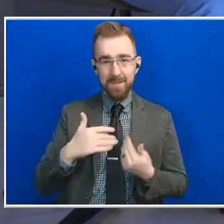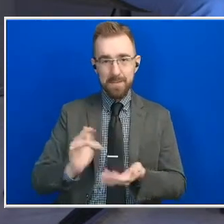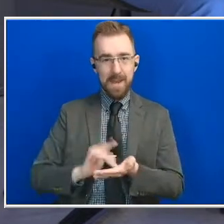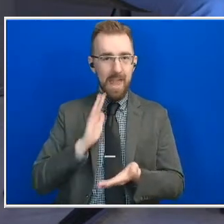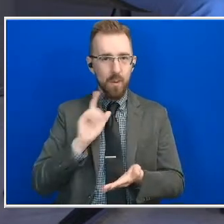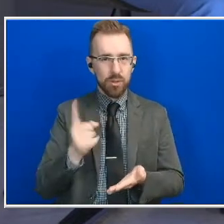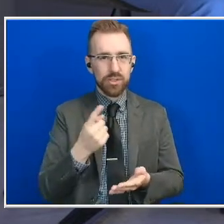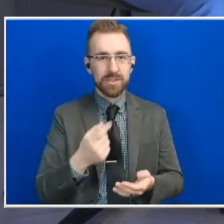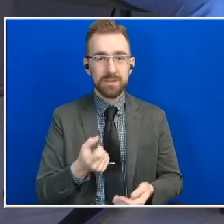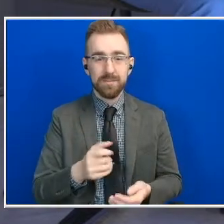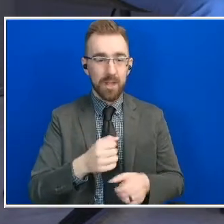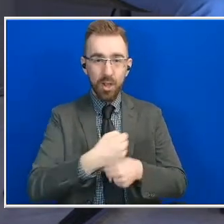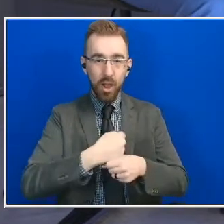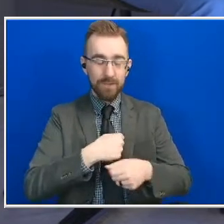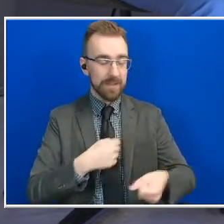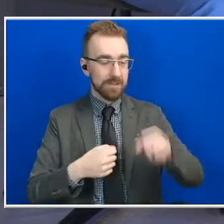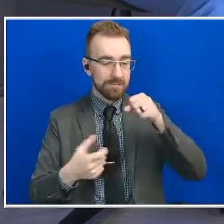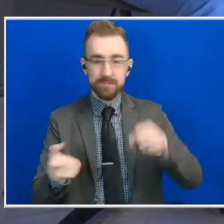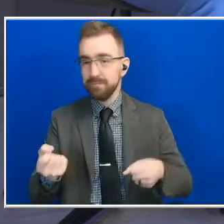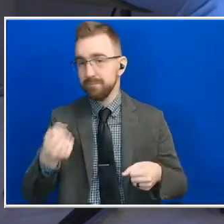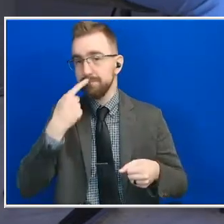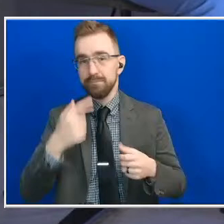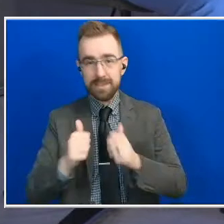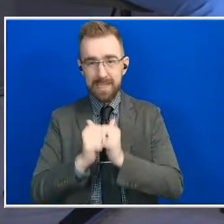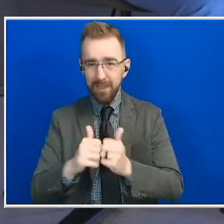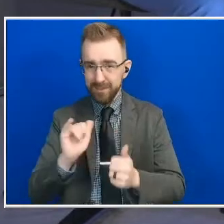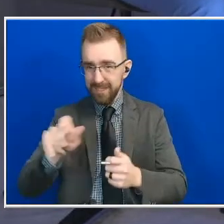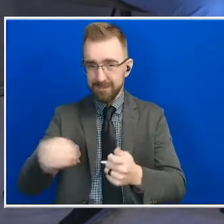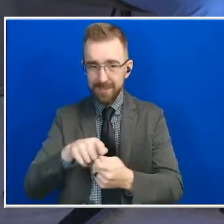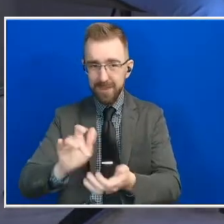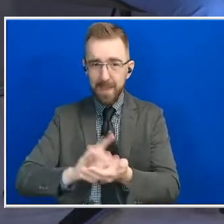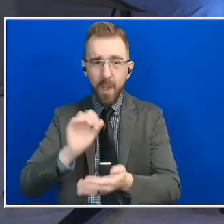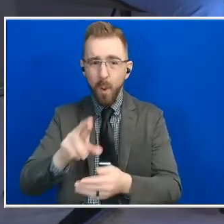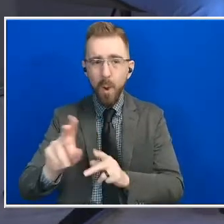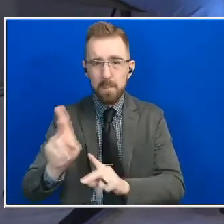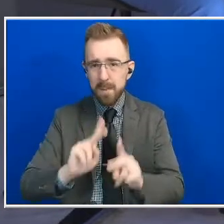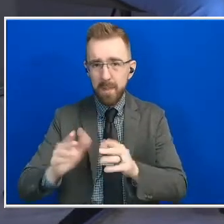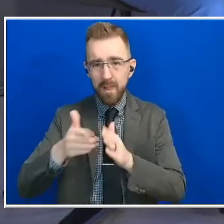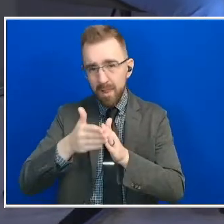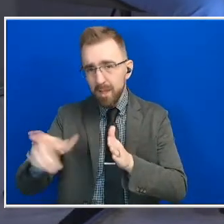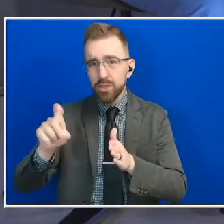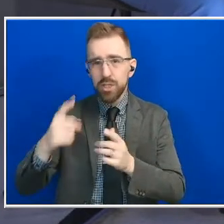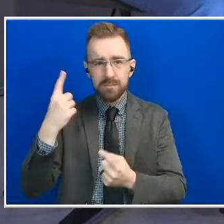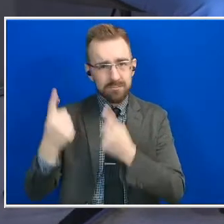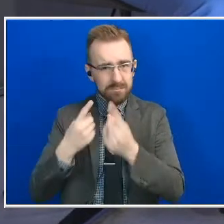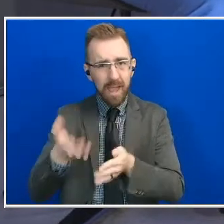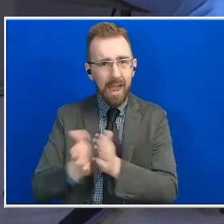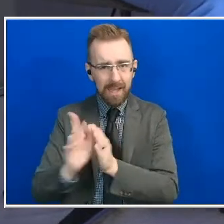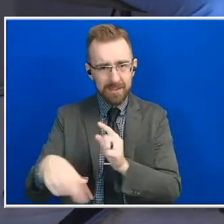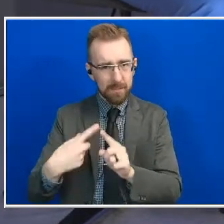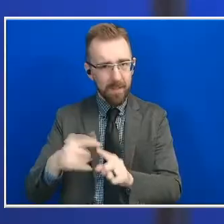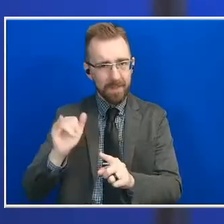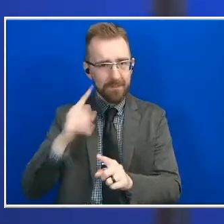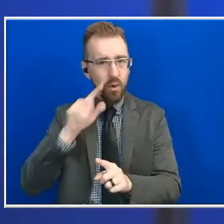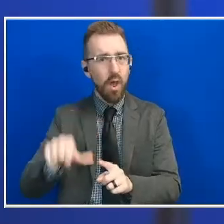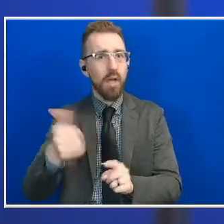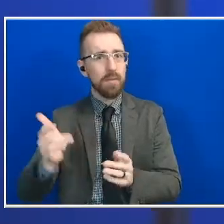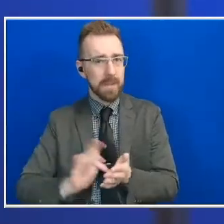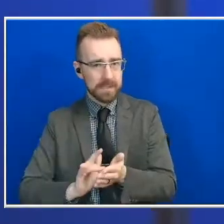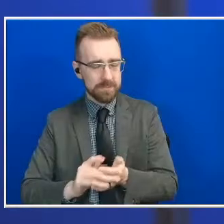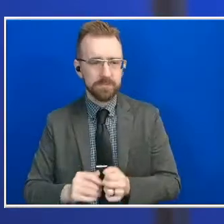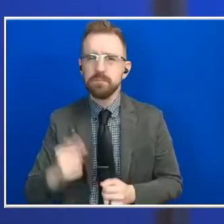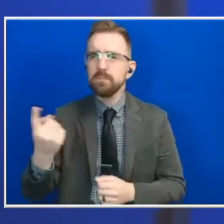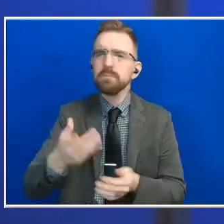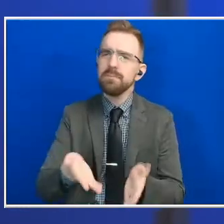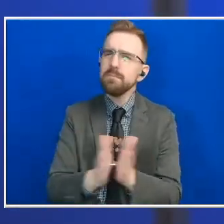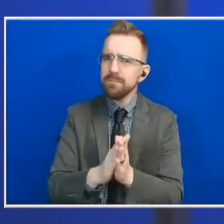coffee. So is this just this specific medication, or should people be looking and asking about that for other medications? Well, you should always ask, because there are other medications.